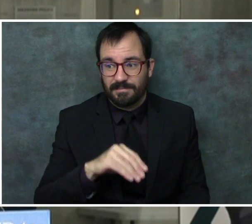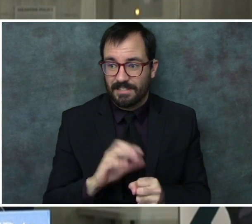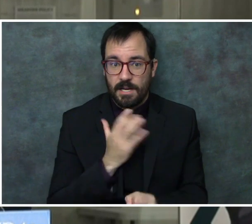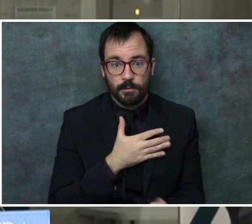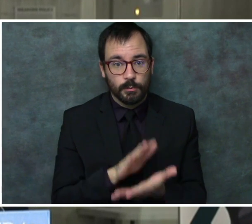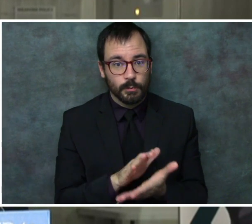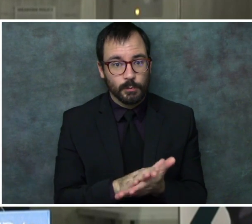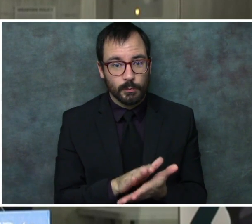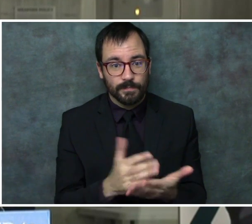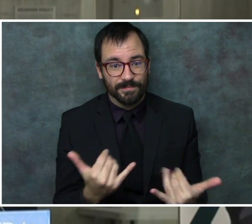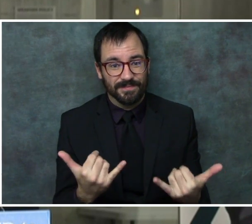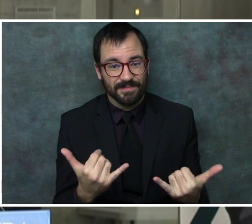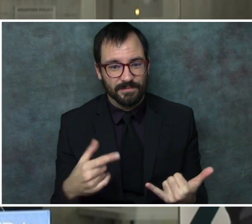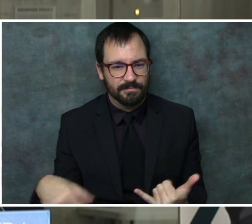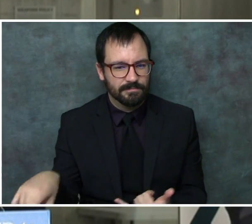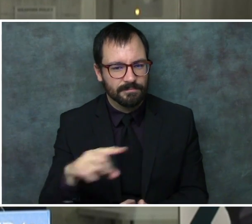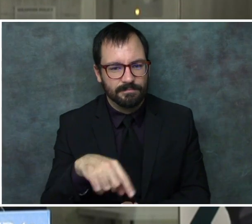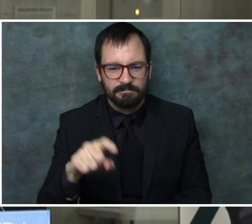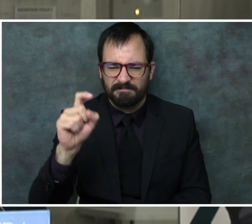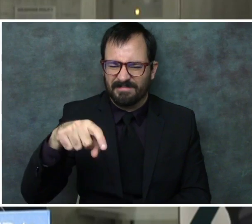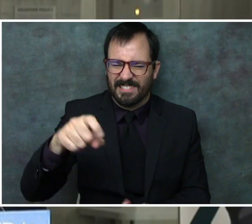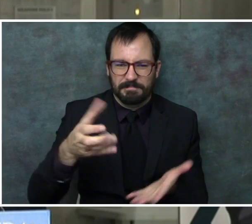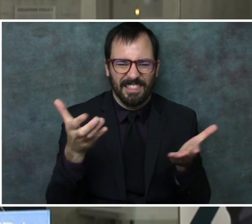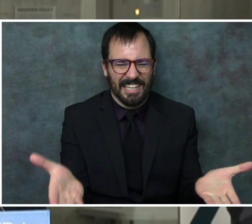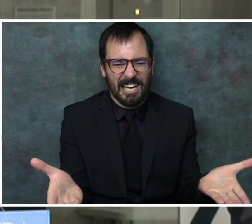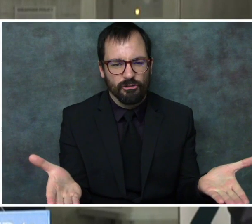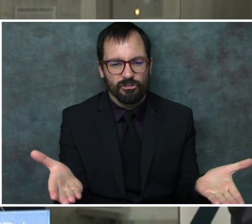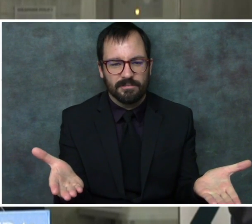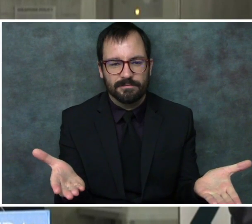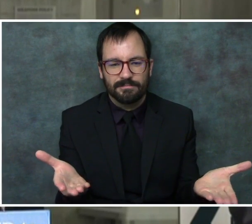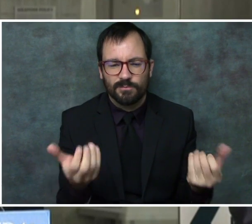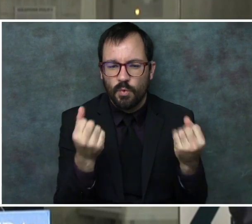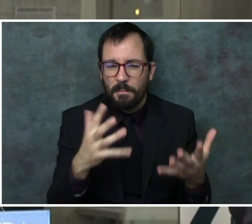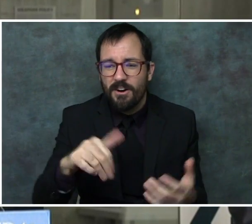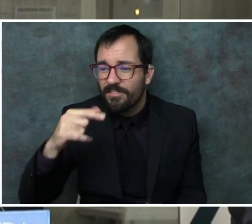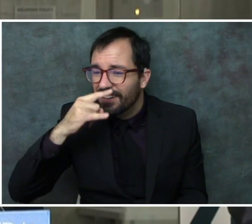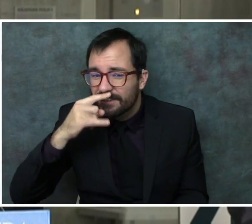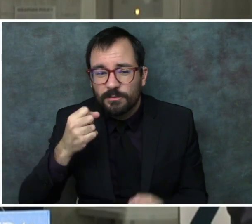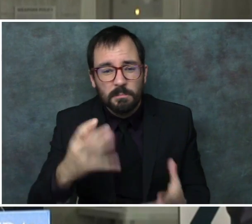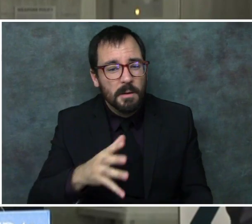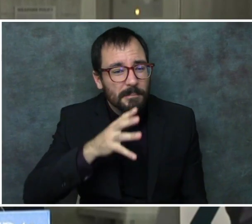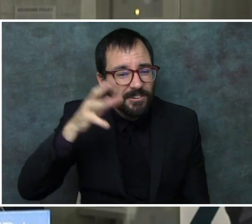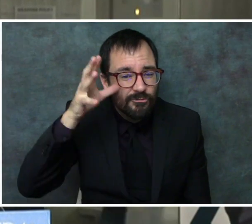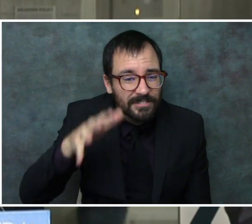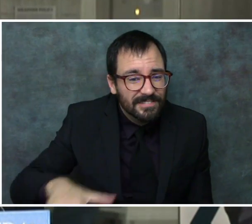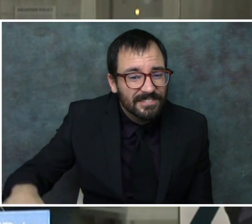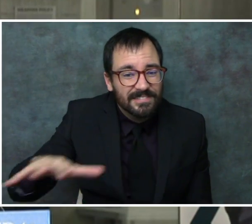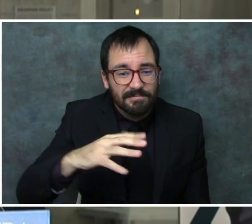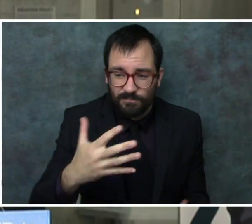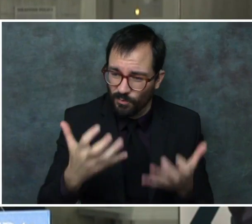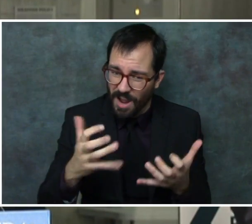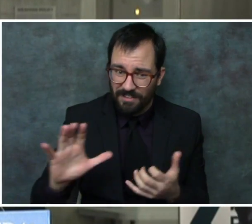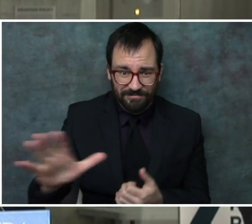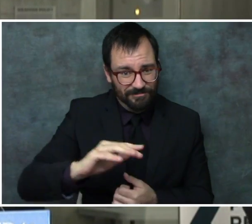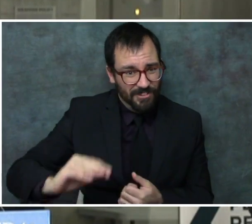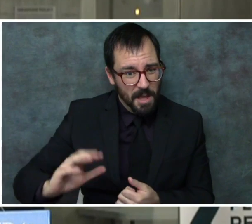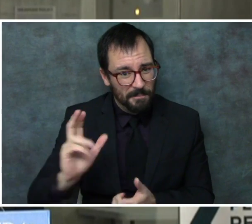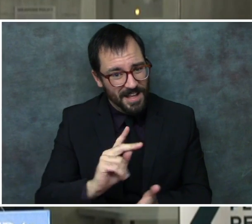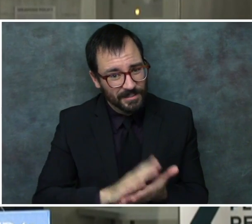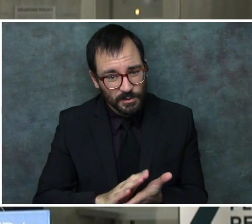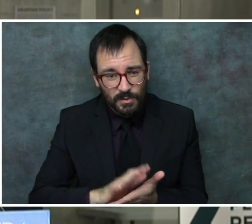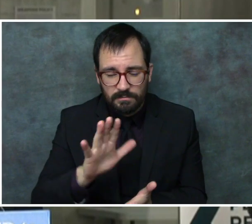be. And there's so many other kids and so many other parents that want their child to go back to school. The complexity of our